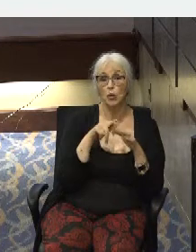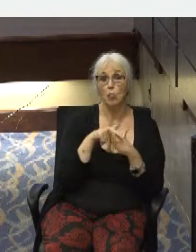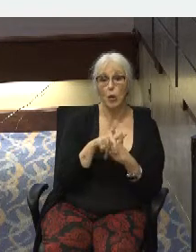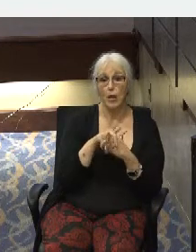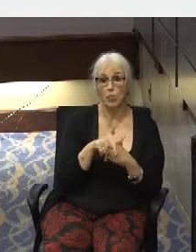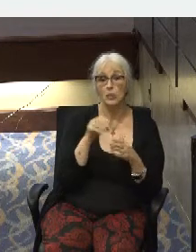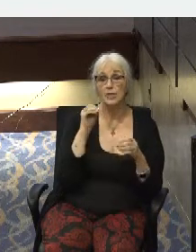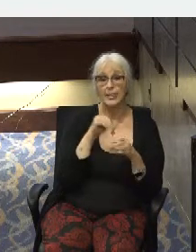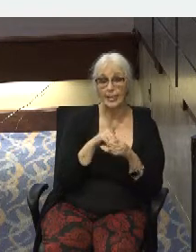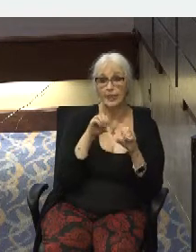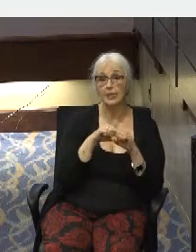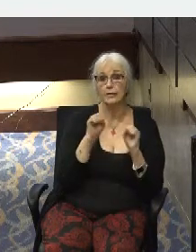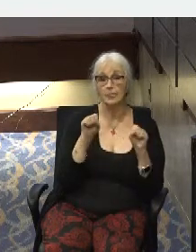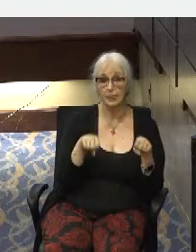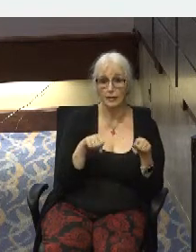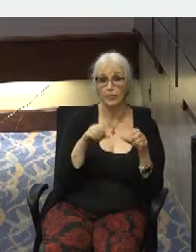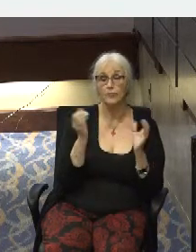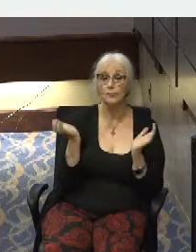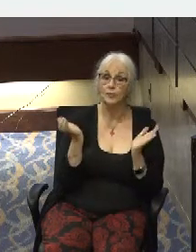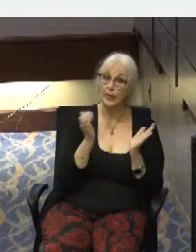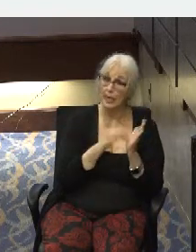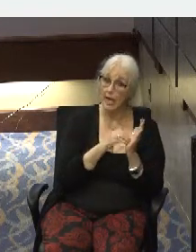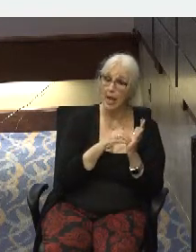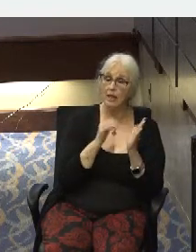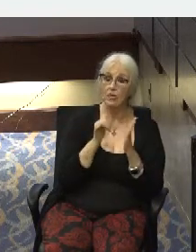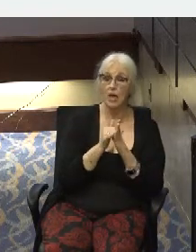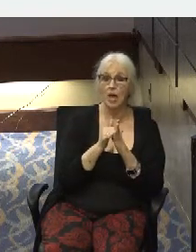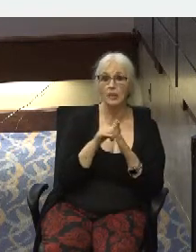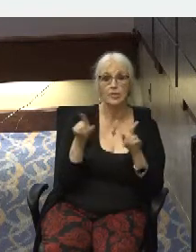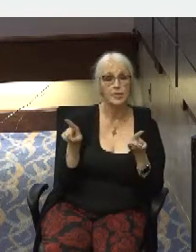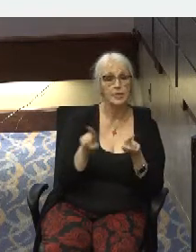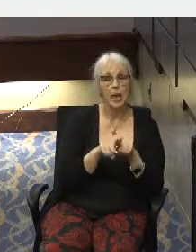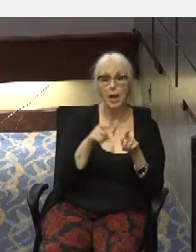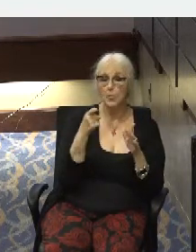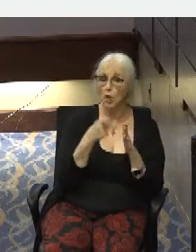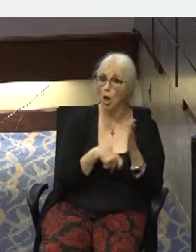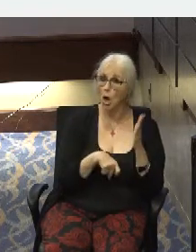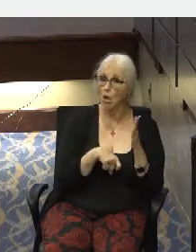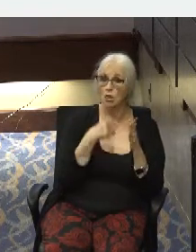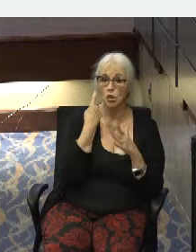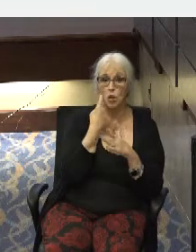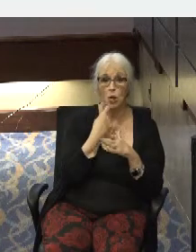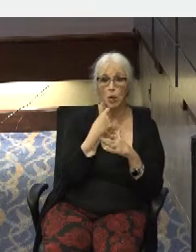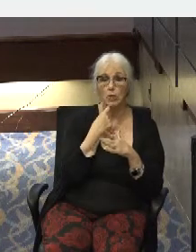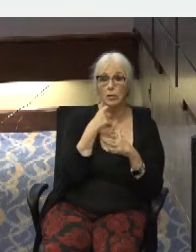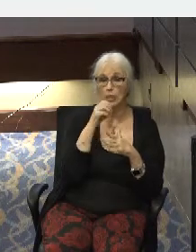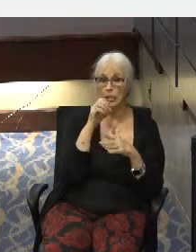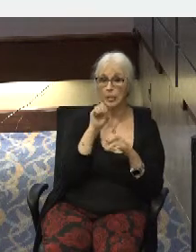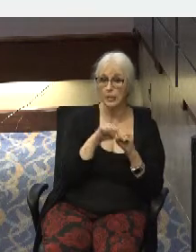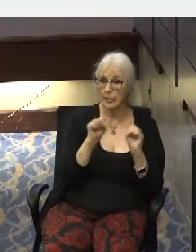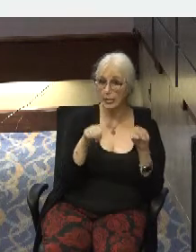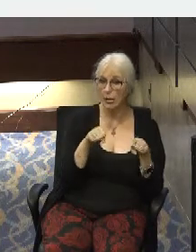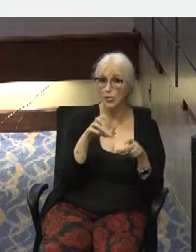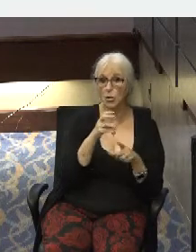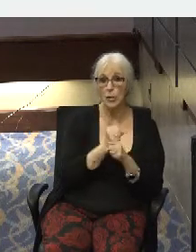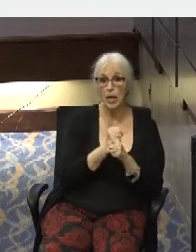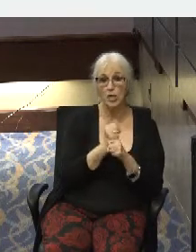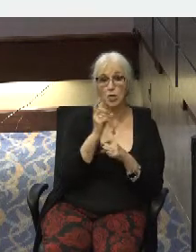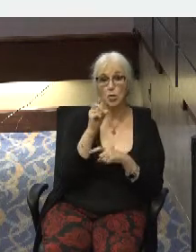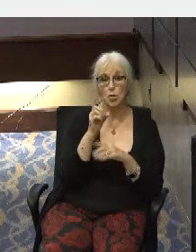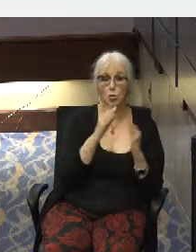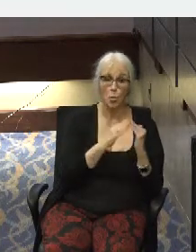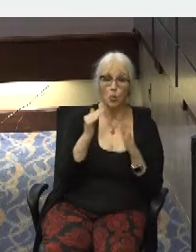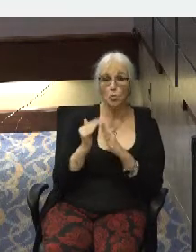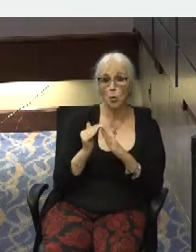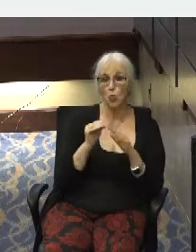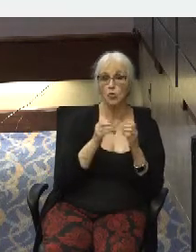system. And then again, this is provided at the same cost as the current fixed route system. So you're getting that door-to-door service at